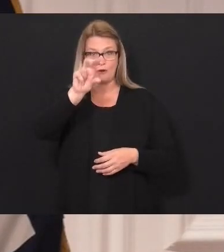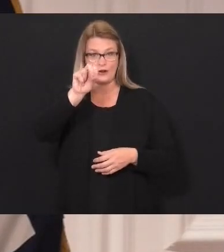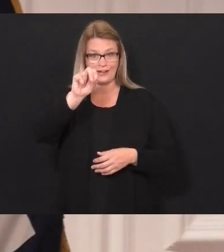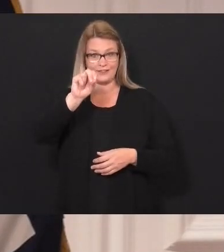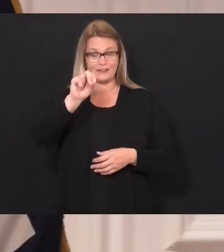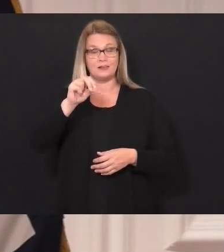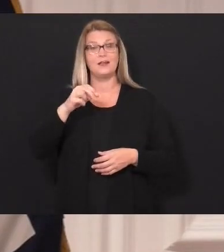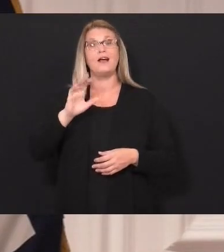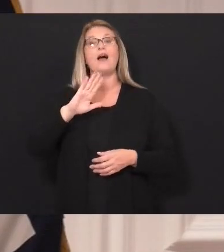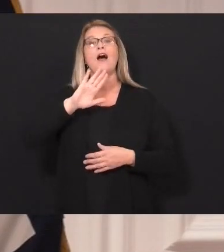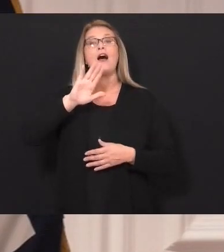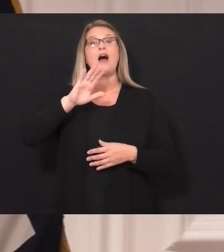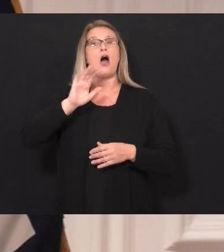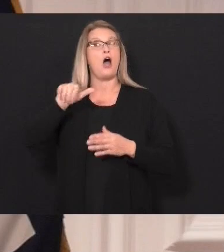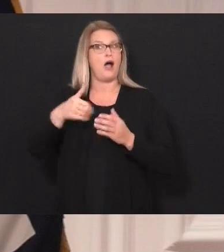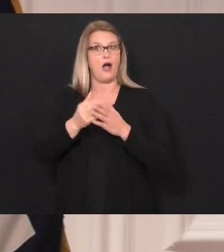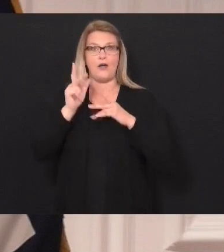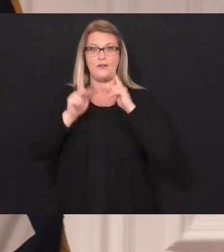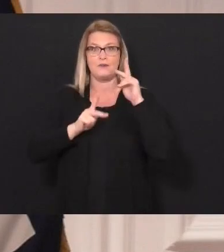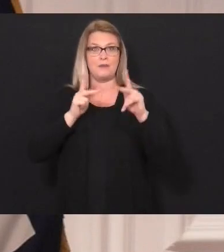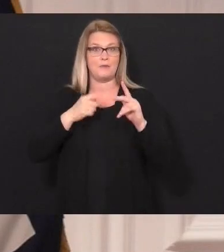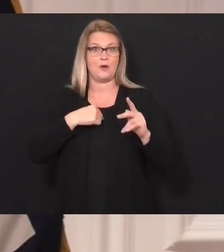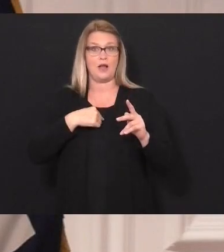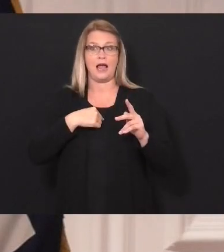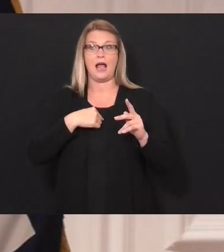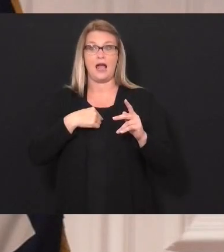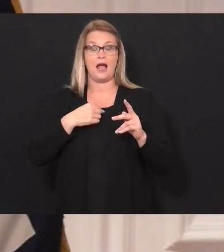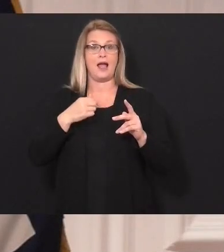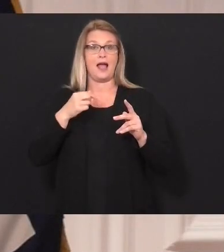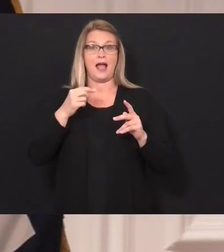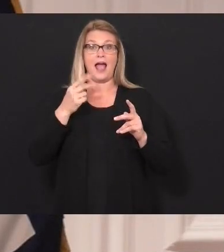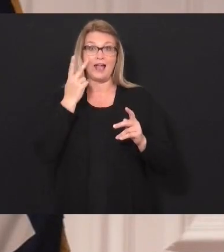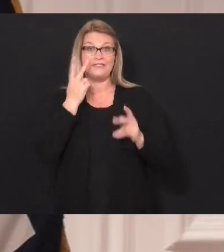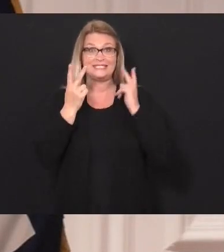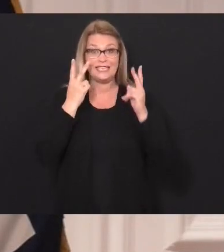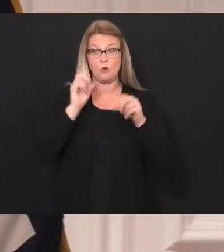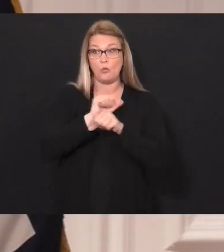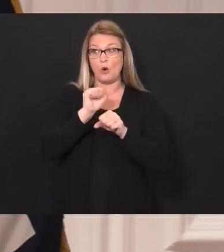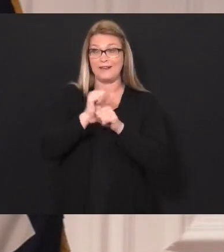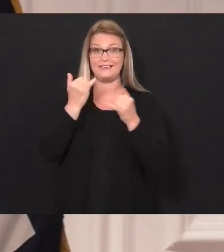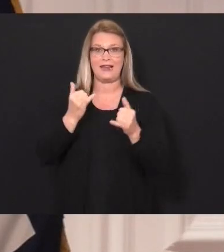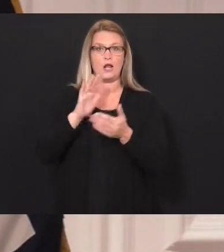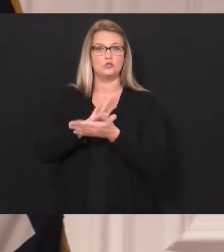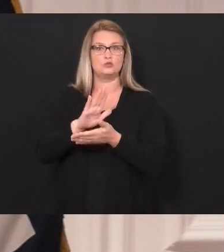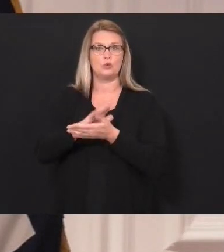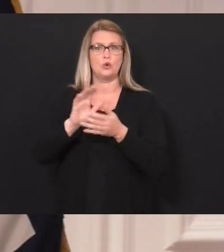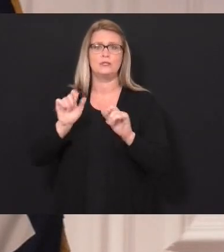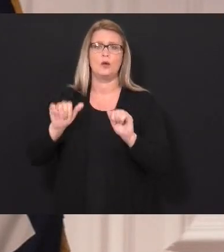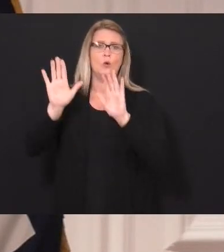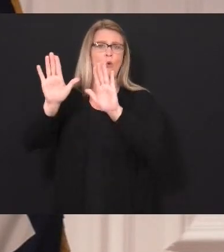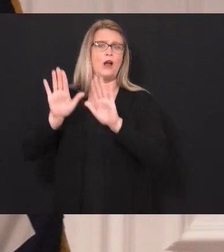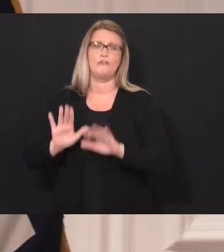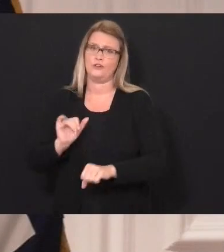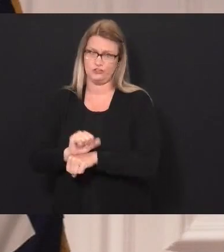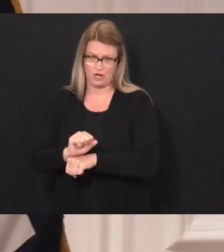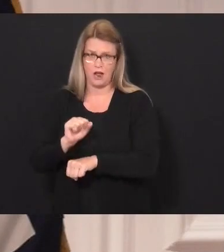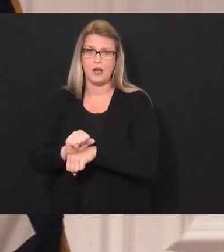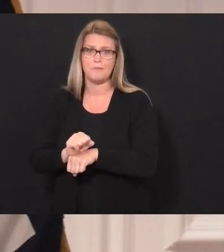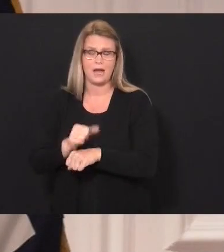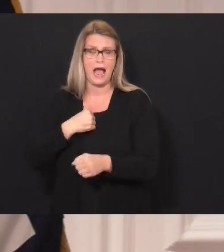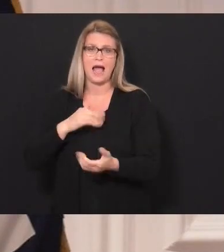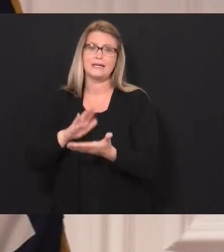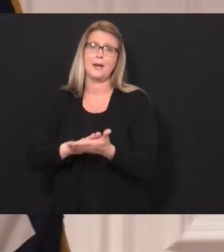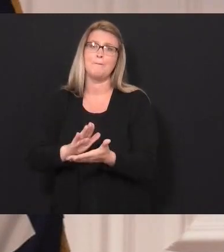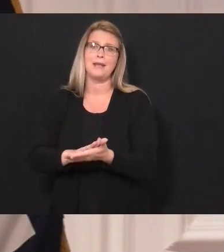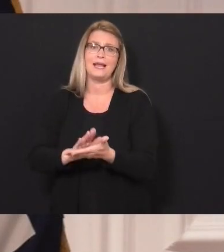I talk with in the school system and everything is doing a great job. And the other thing is, we want to absolutely commend all those